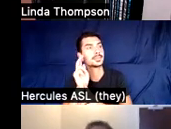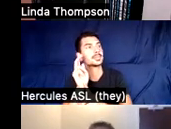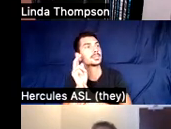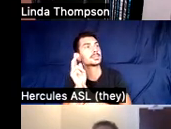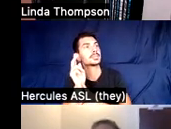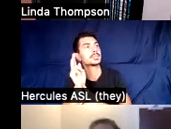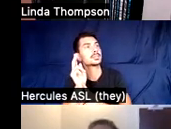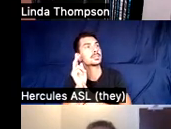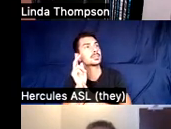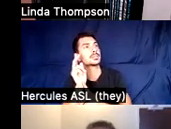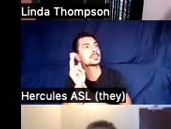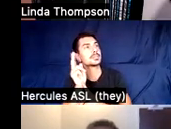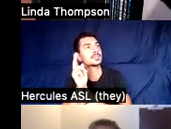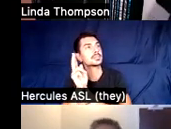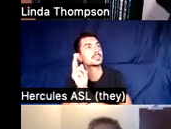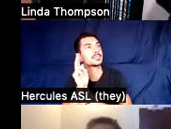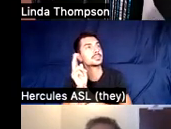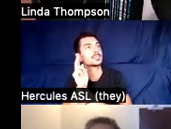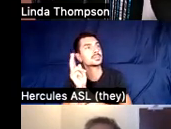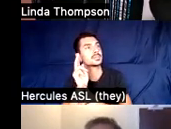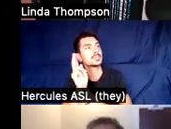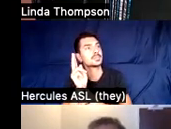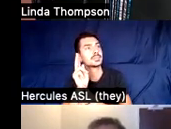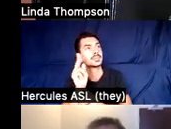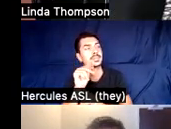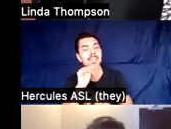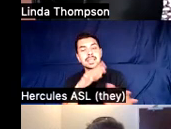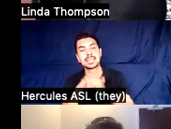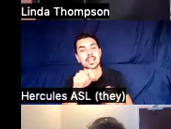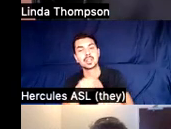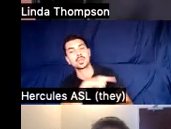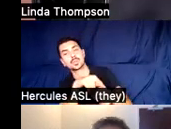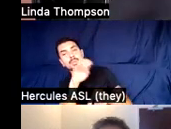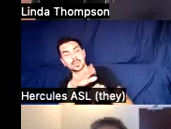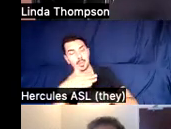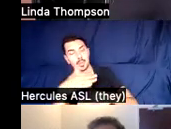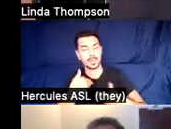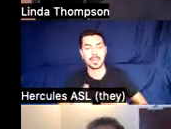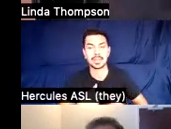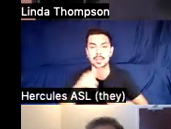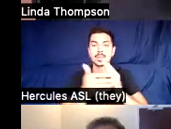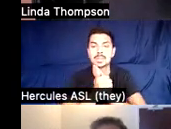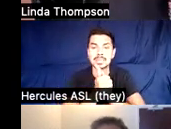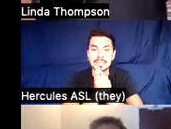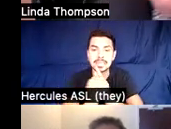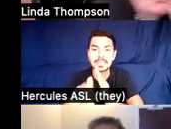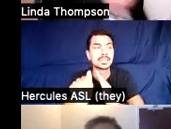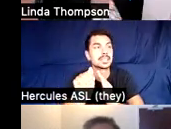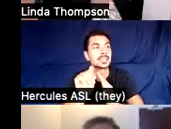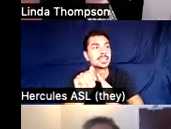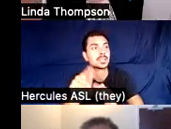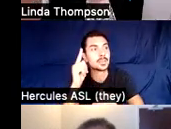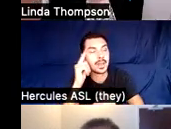And it doesn't take long to just be in your body. And one of the things that we're super skilled at is being in our head and not our